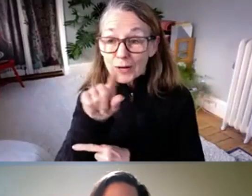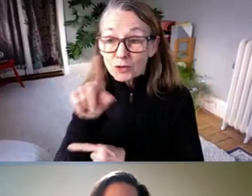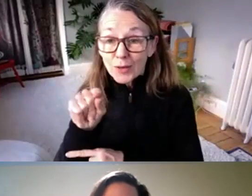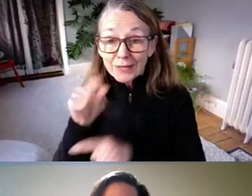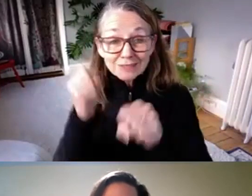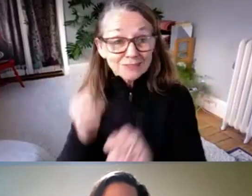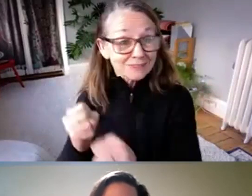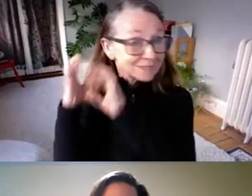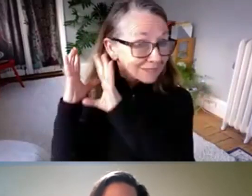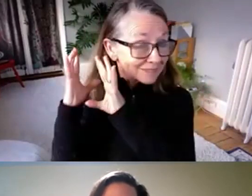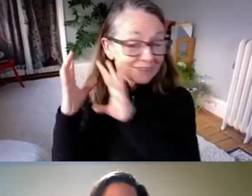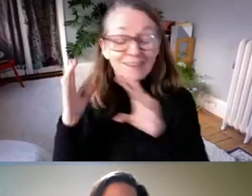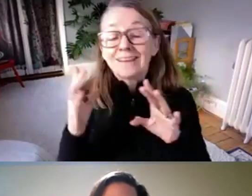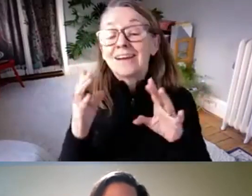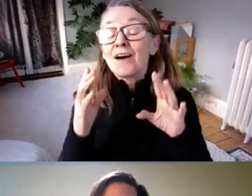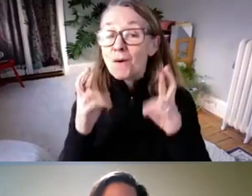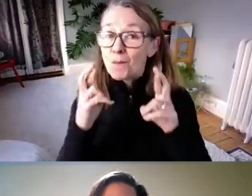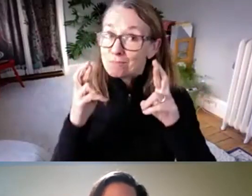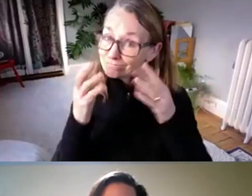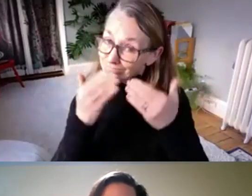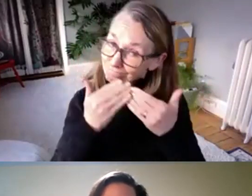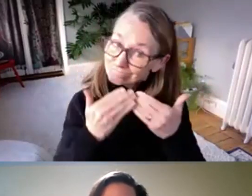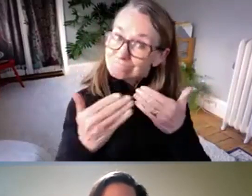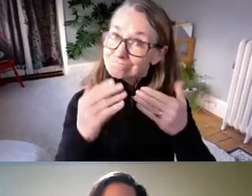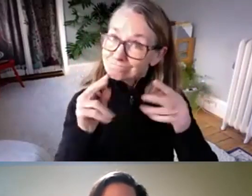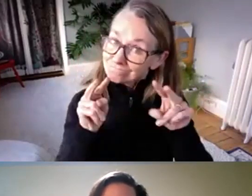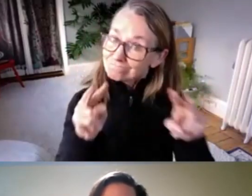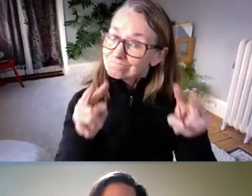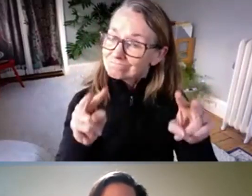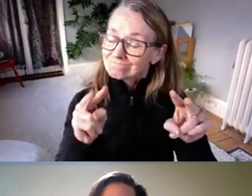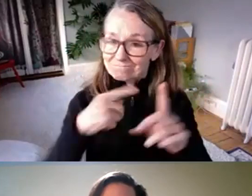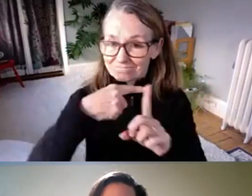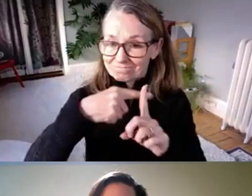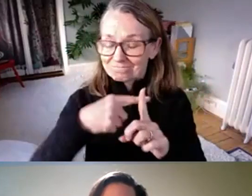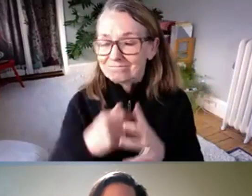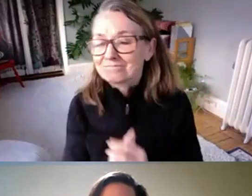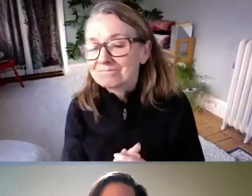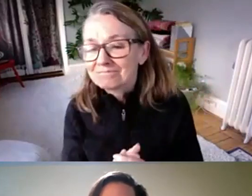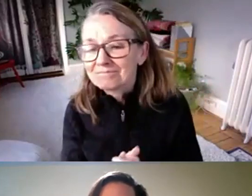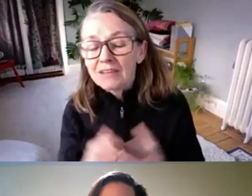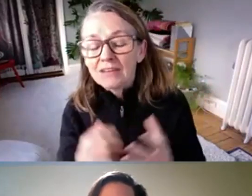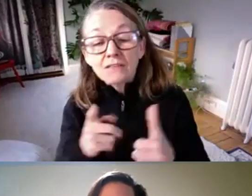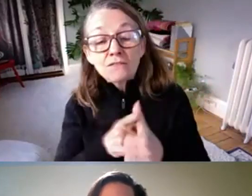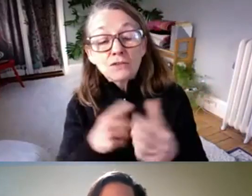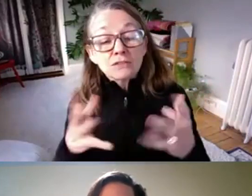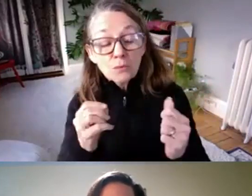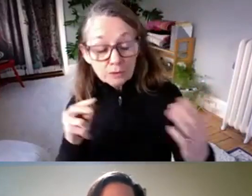hopefully keep looking up. All right, well, first I want to go to the